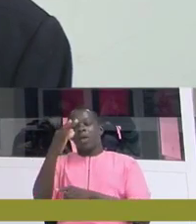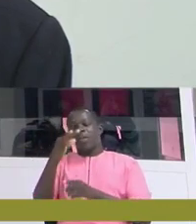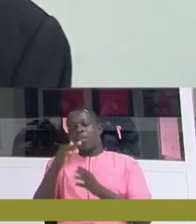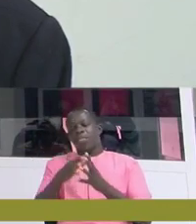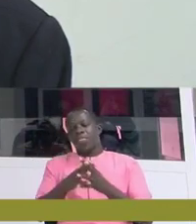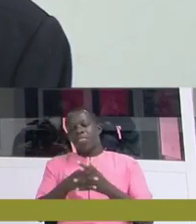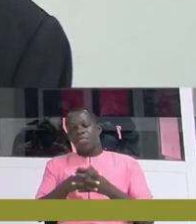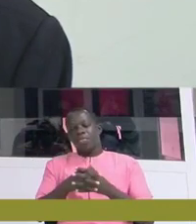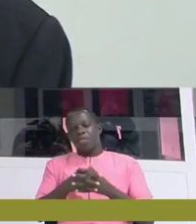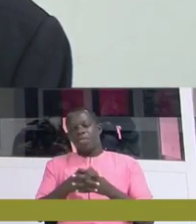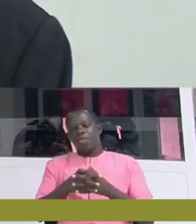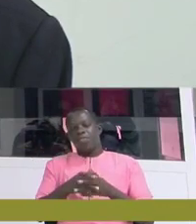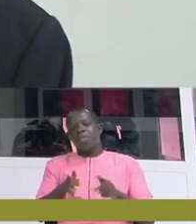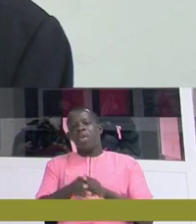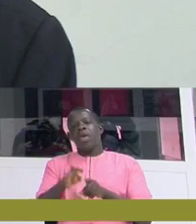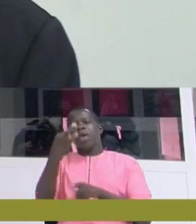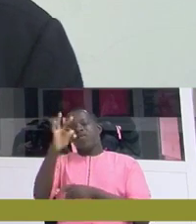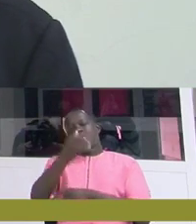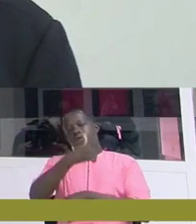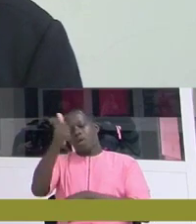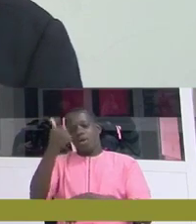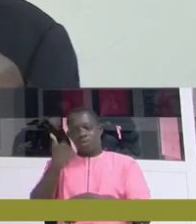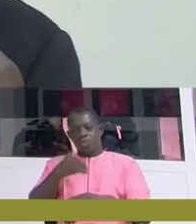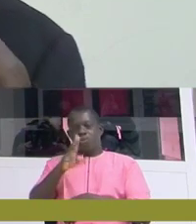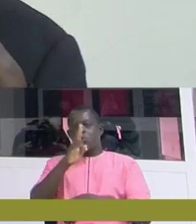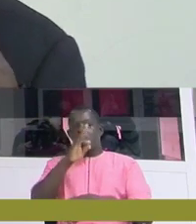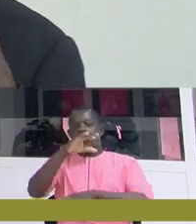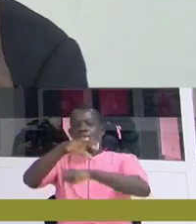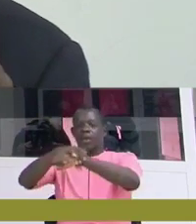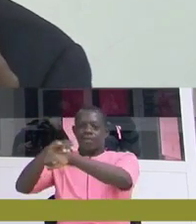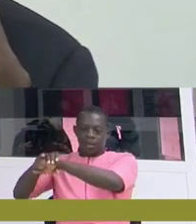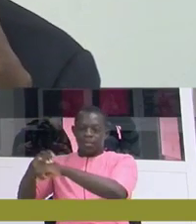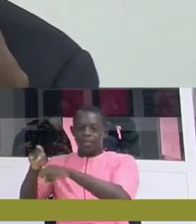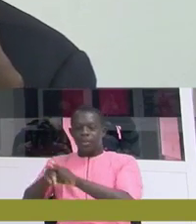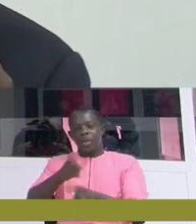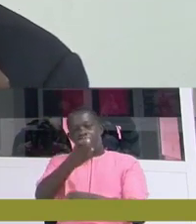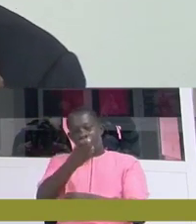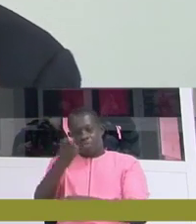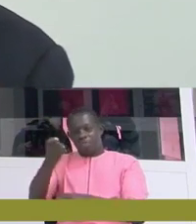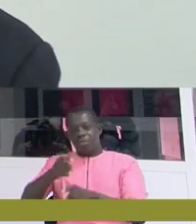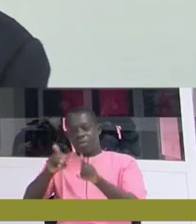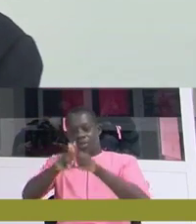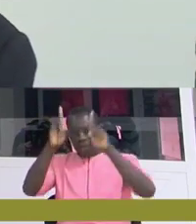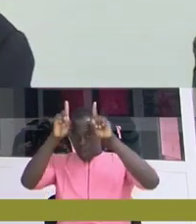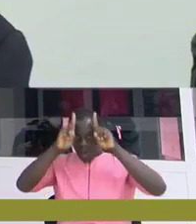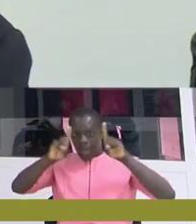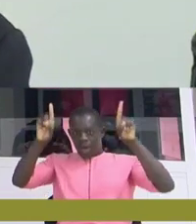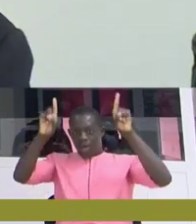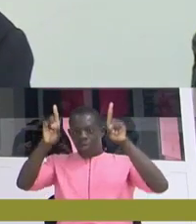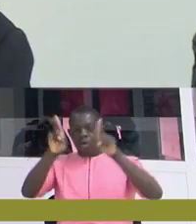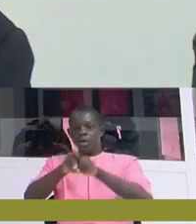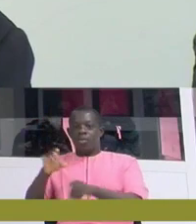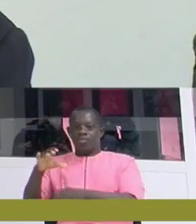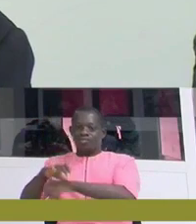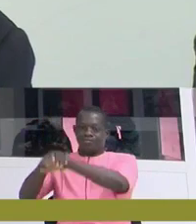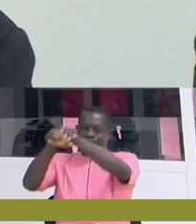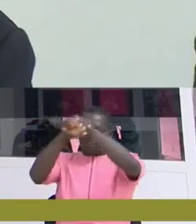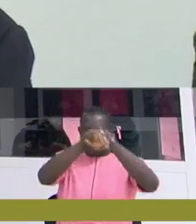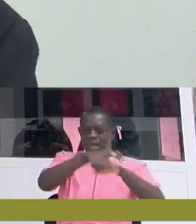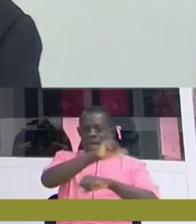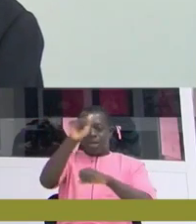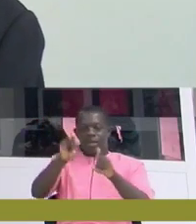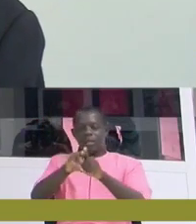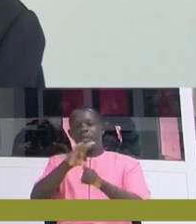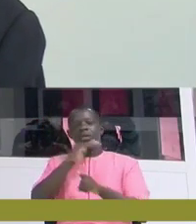Suleiman na nik Sana kana. Even those who were caught stealing cattle and they were brought there and killed, Suleiman is always with